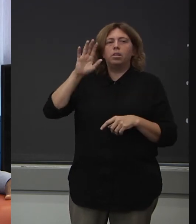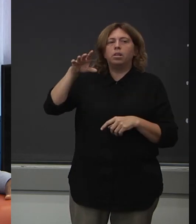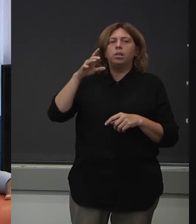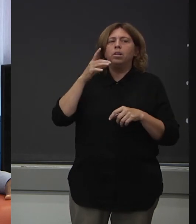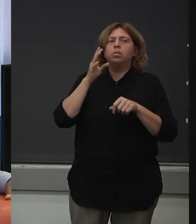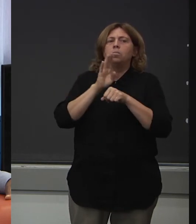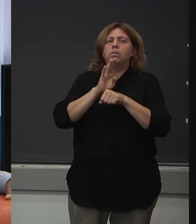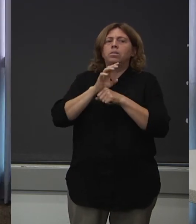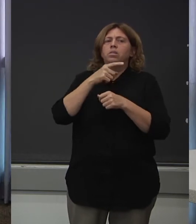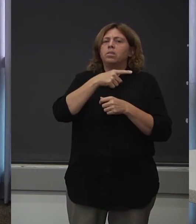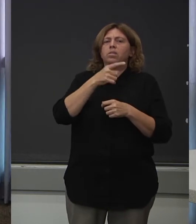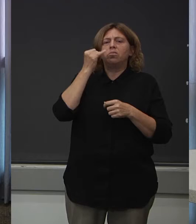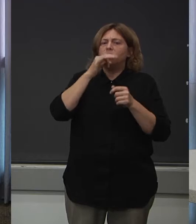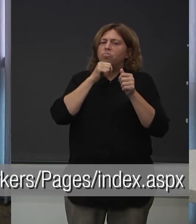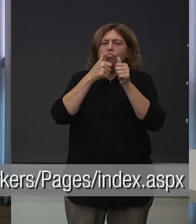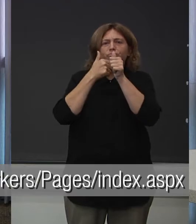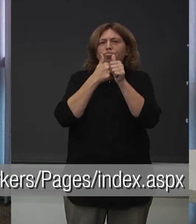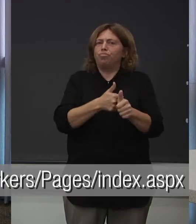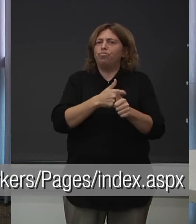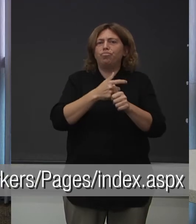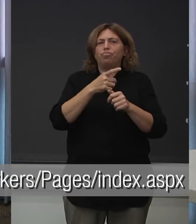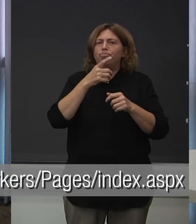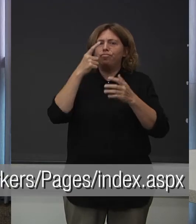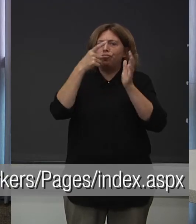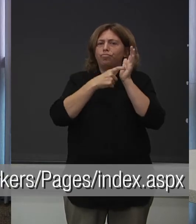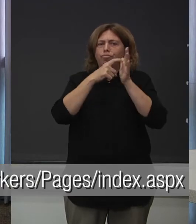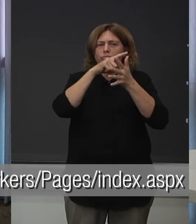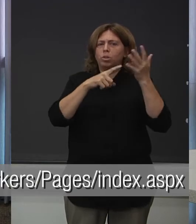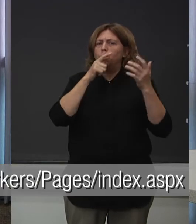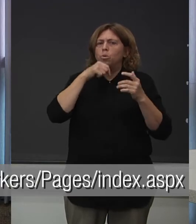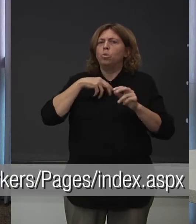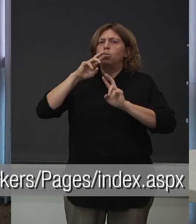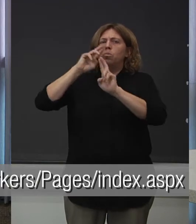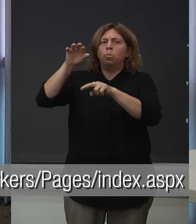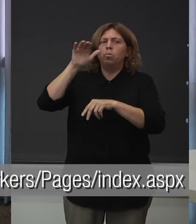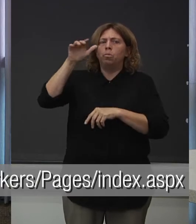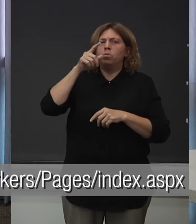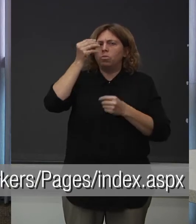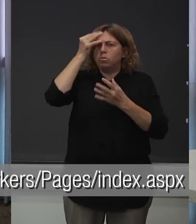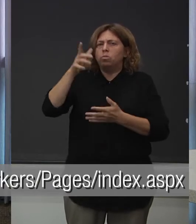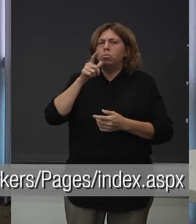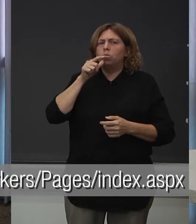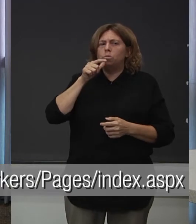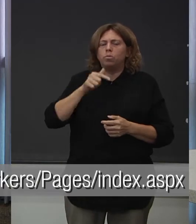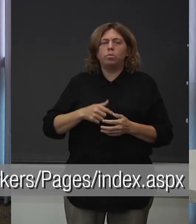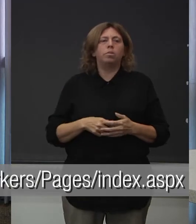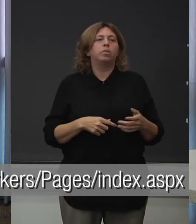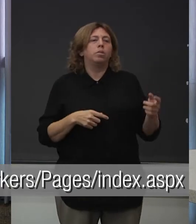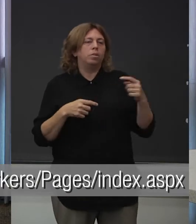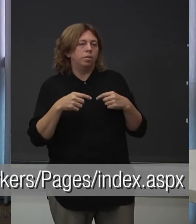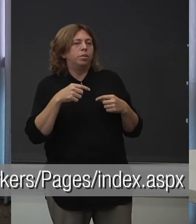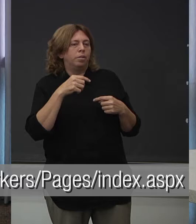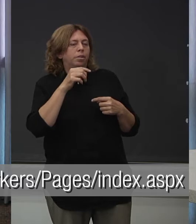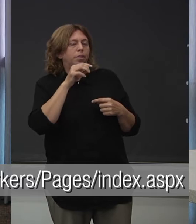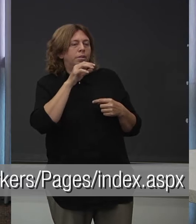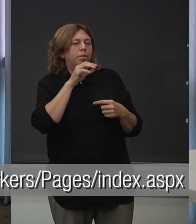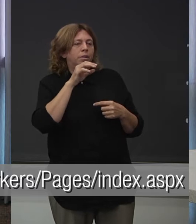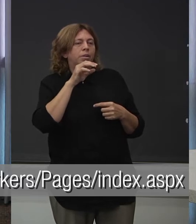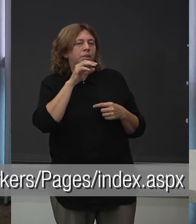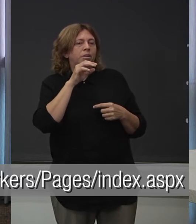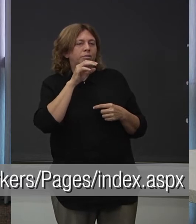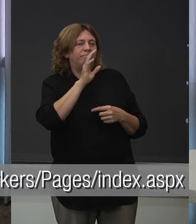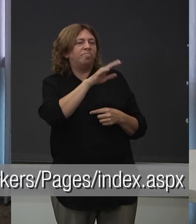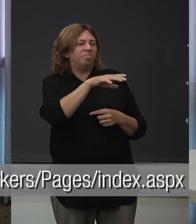Well, so the simplest thing is, I think that we'll display here in a moment the Oregon OSHA website, which has a complaint